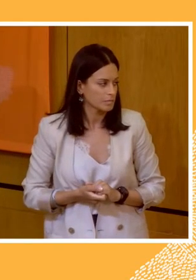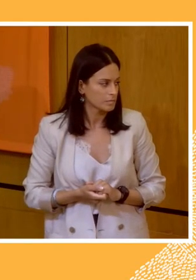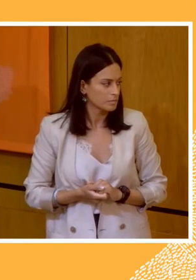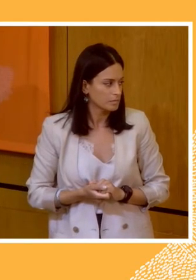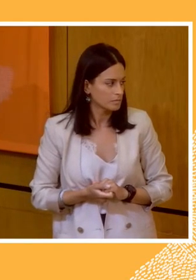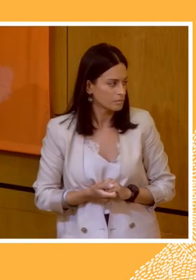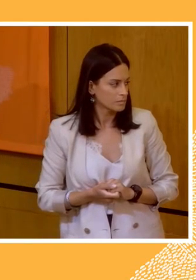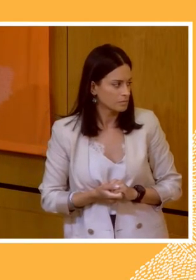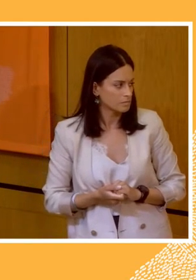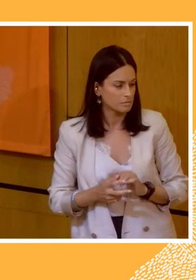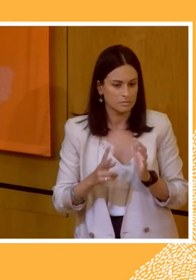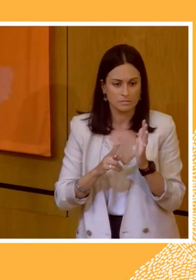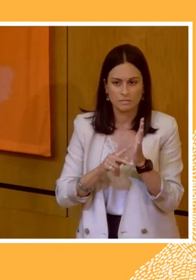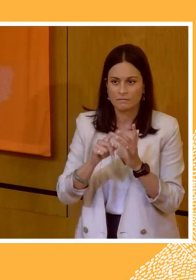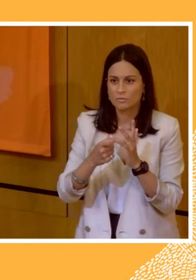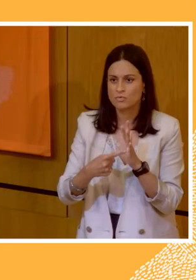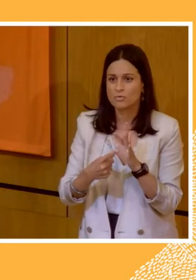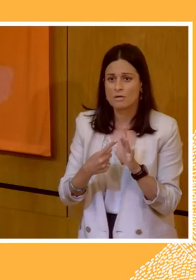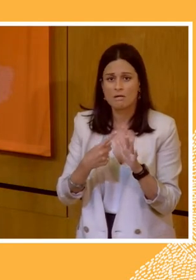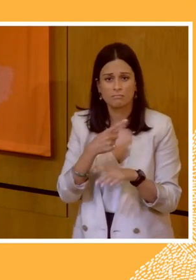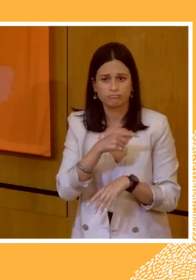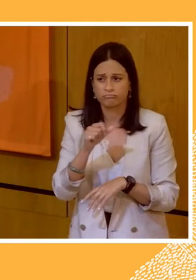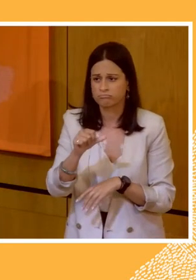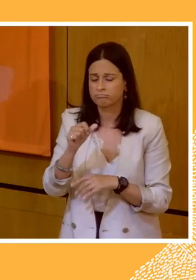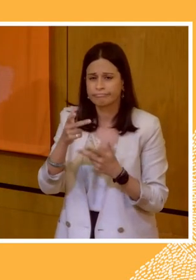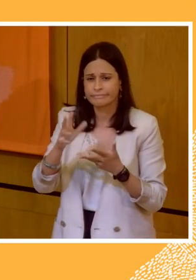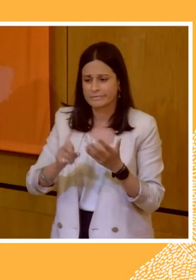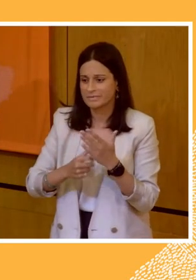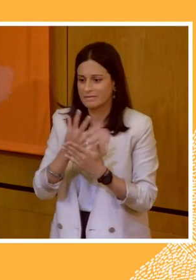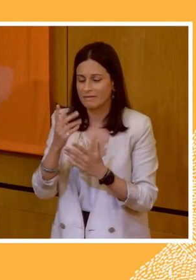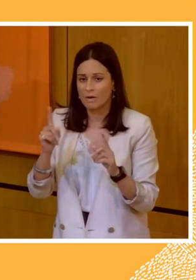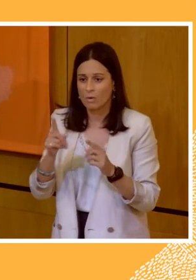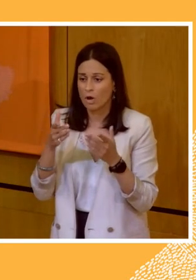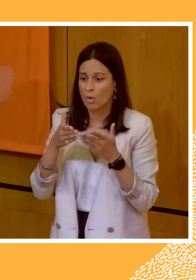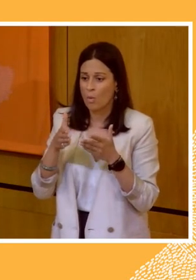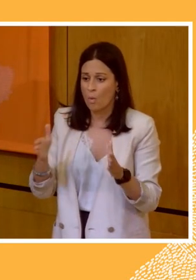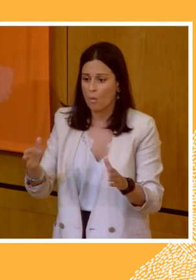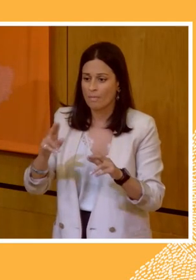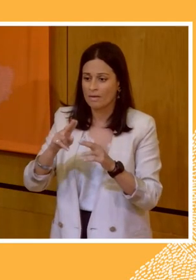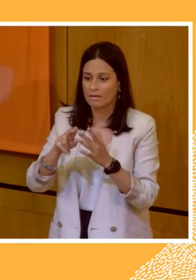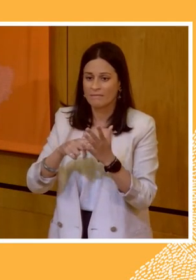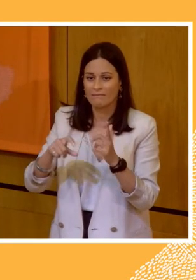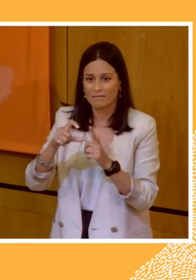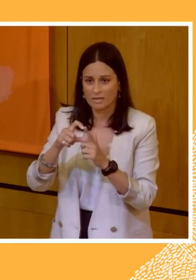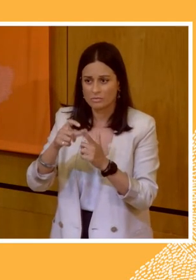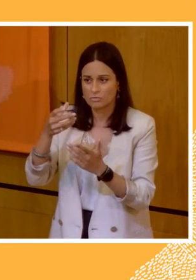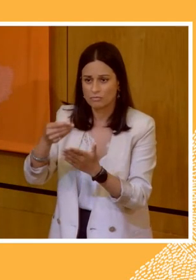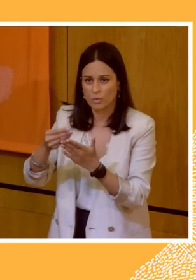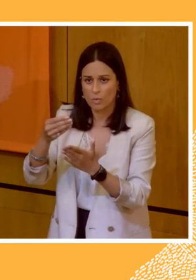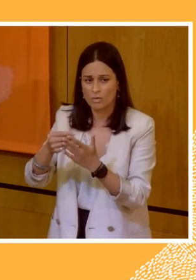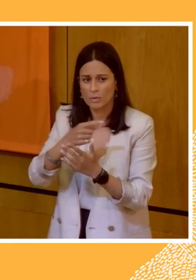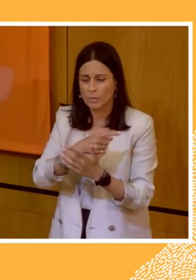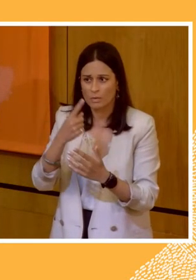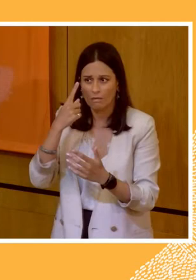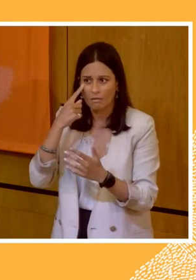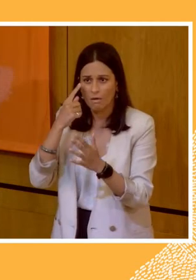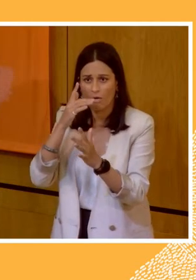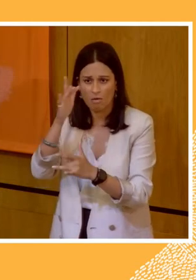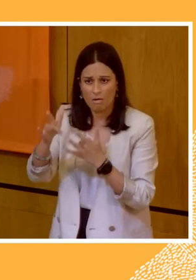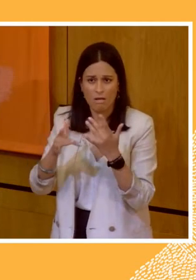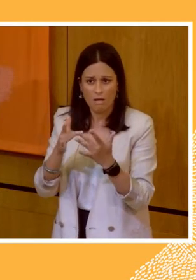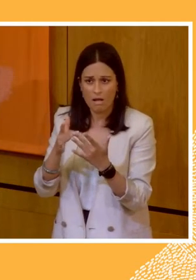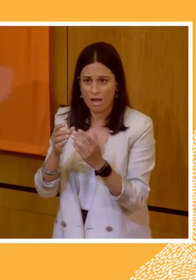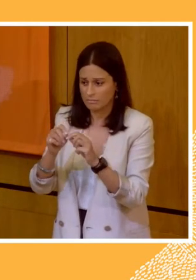Yeah, I was just going to talk about, we developed a recorder called the Open Field Recorder. You can check it out online.